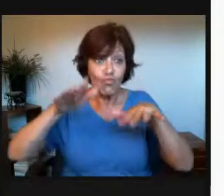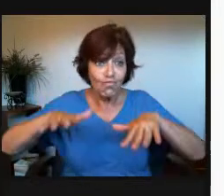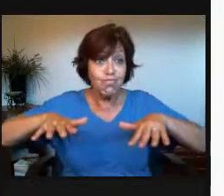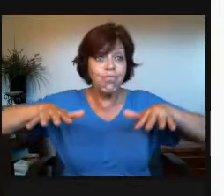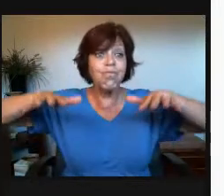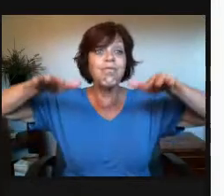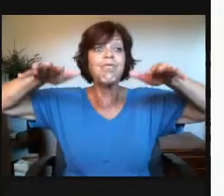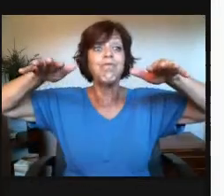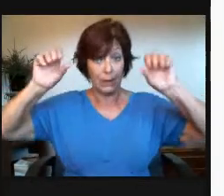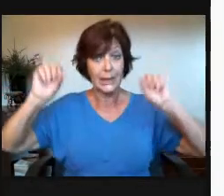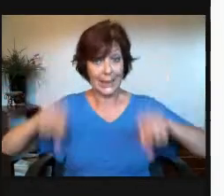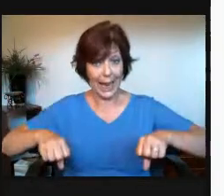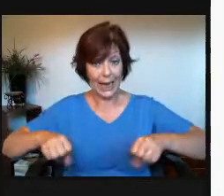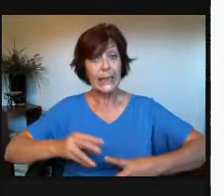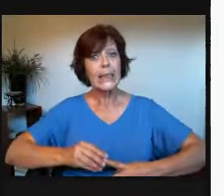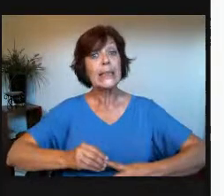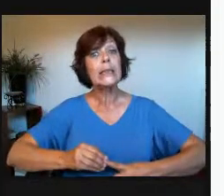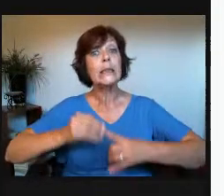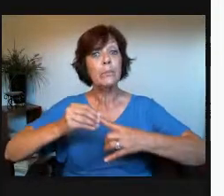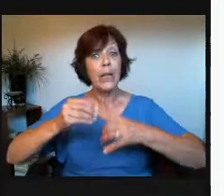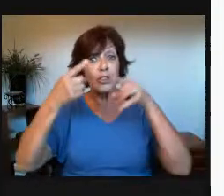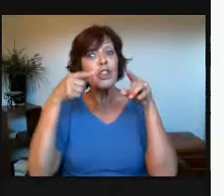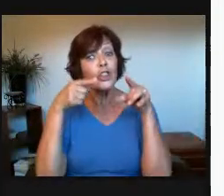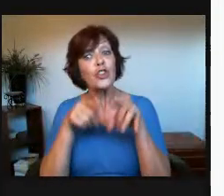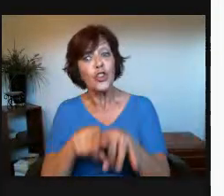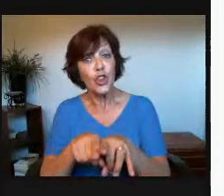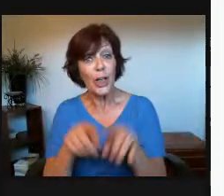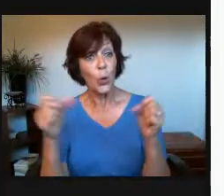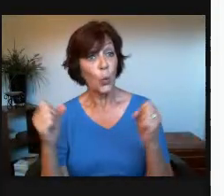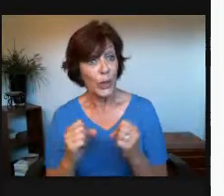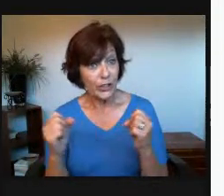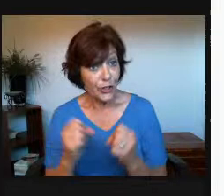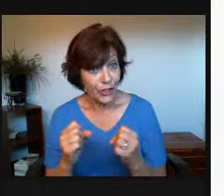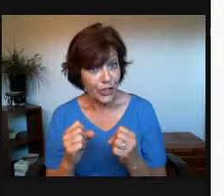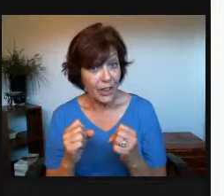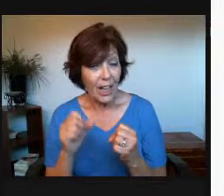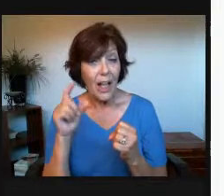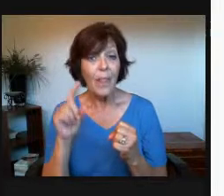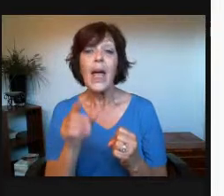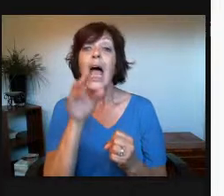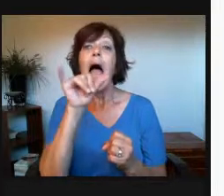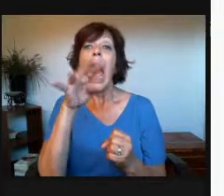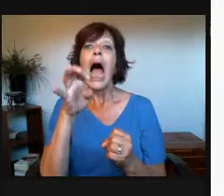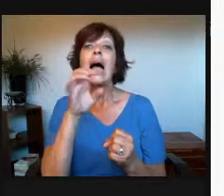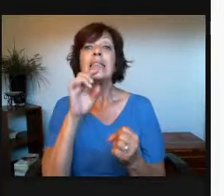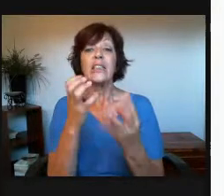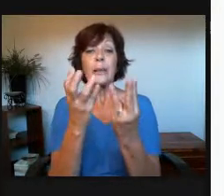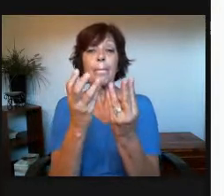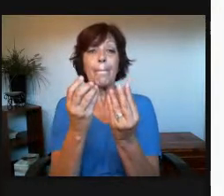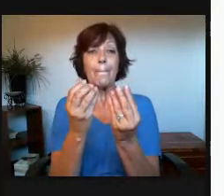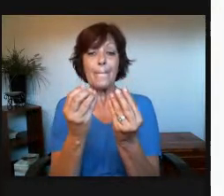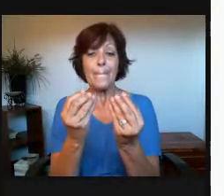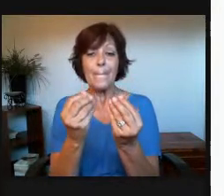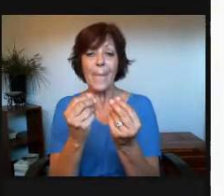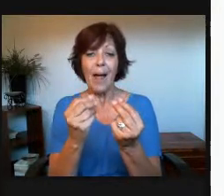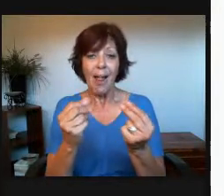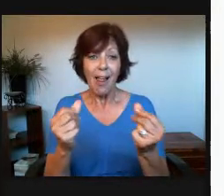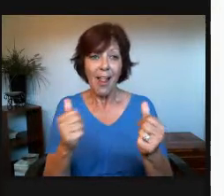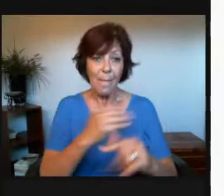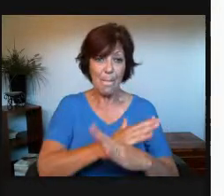time, especially during the winter when we have the thawing snow and the thawing ice